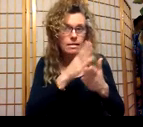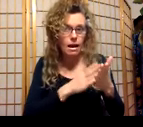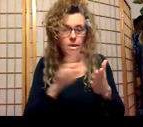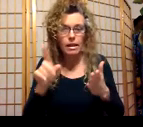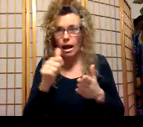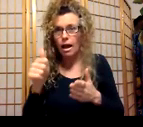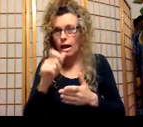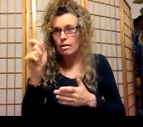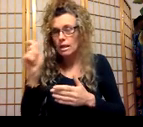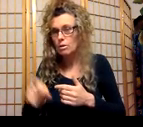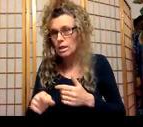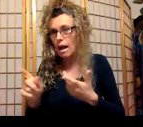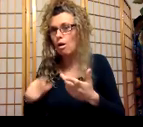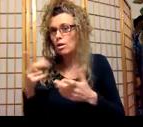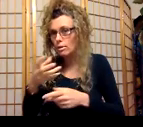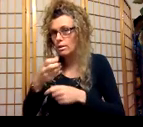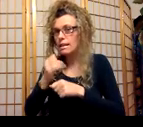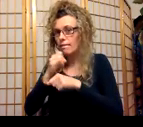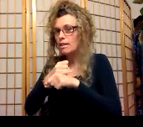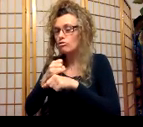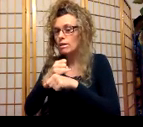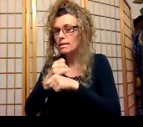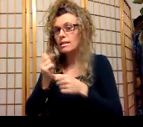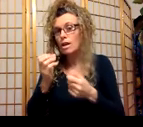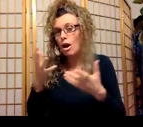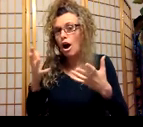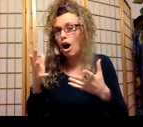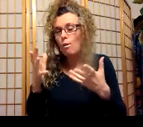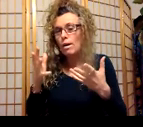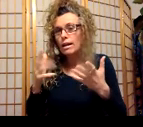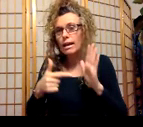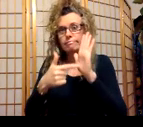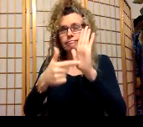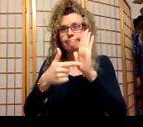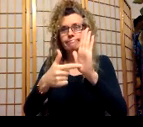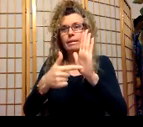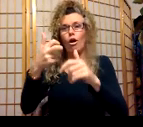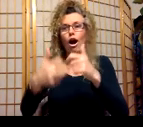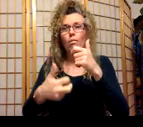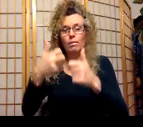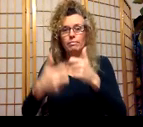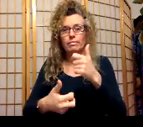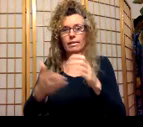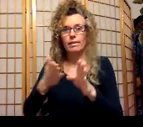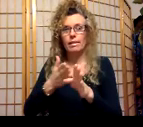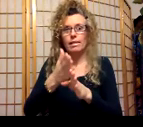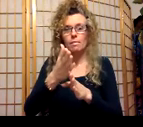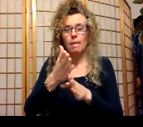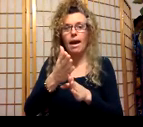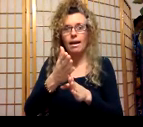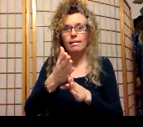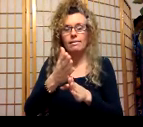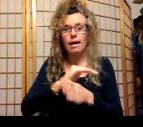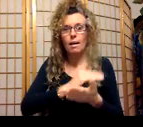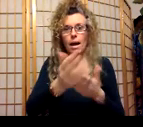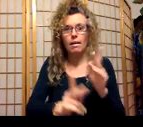the other 10% only receives interest. So this already illustrates the problem at hand. The main portion of humans